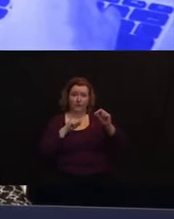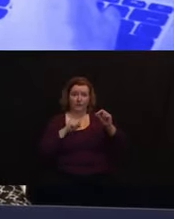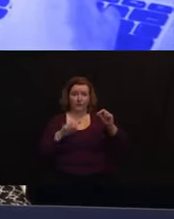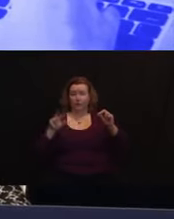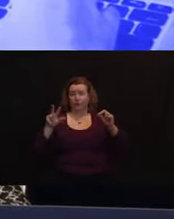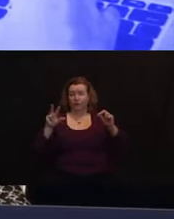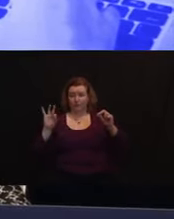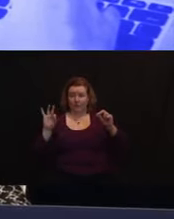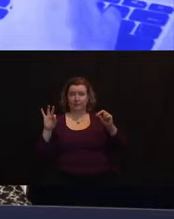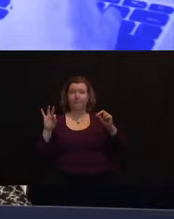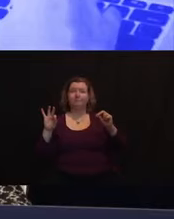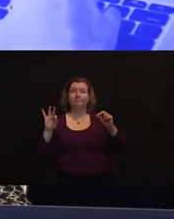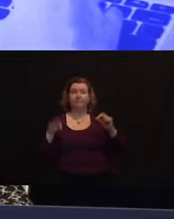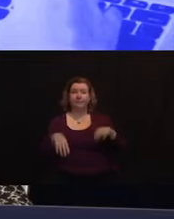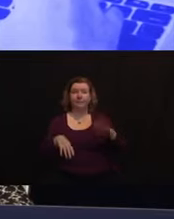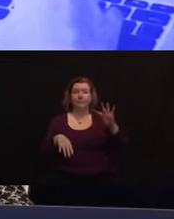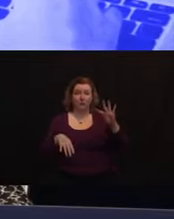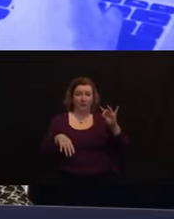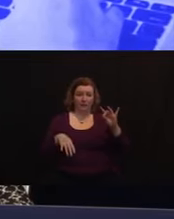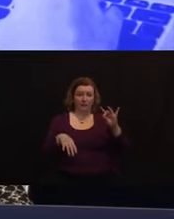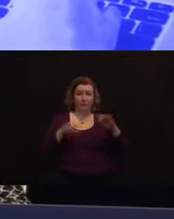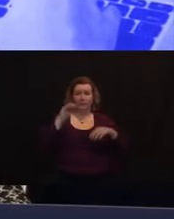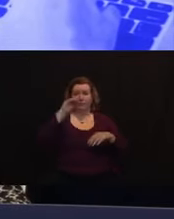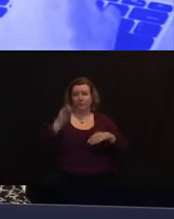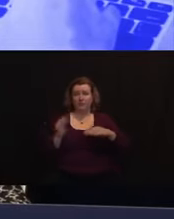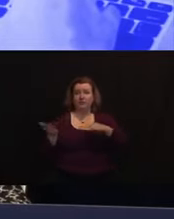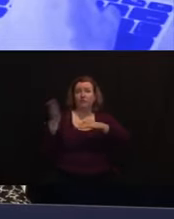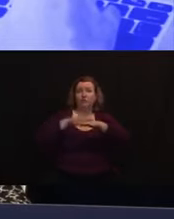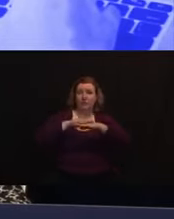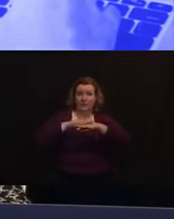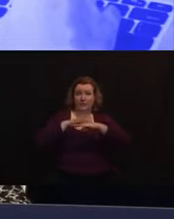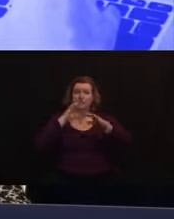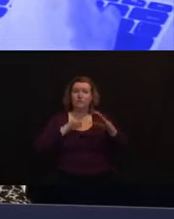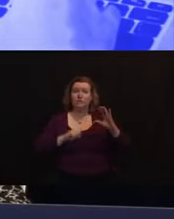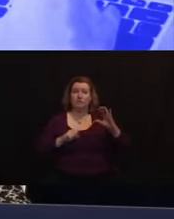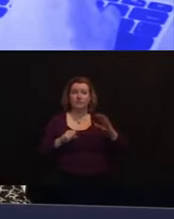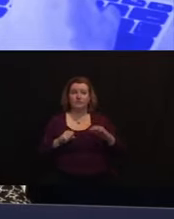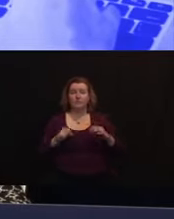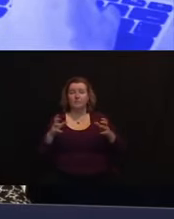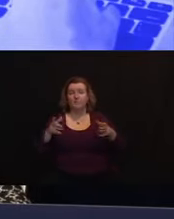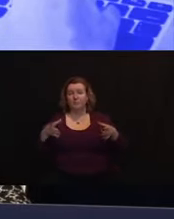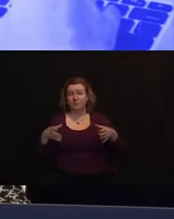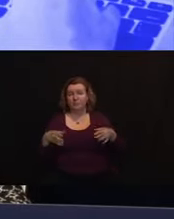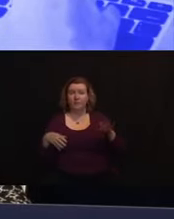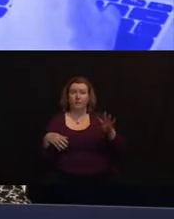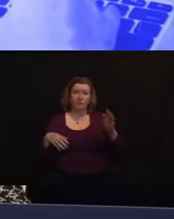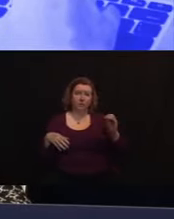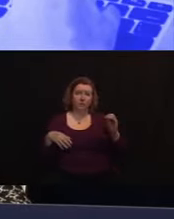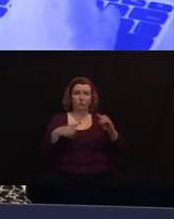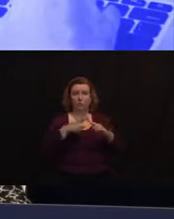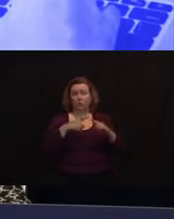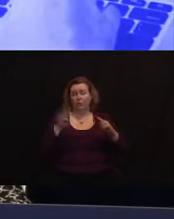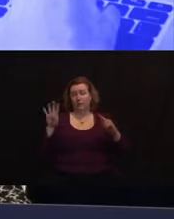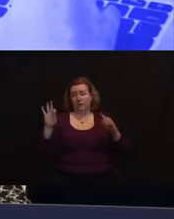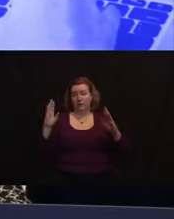A 48% increase among individuals 40 to